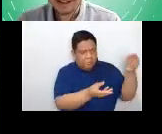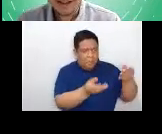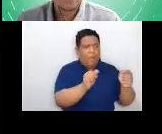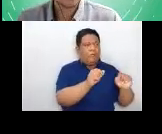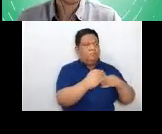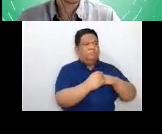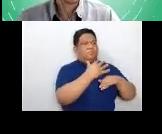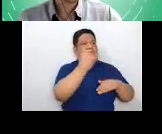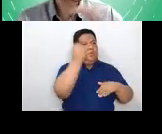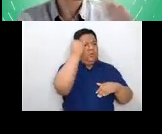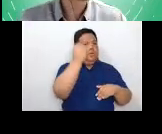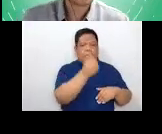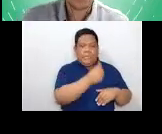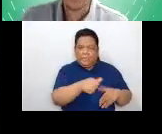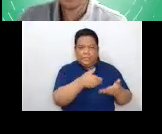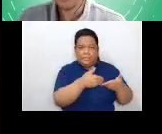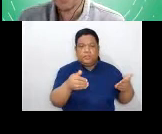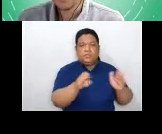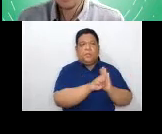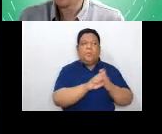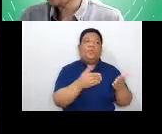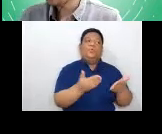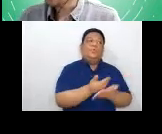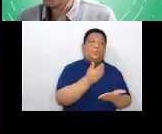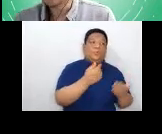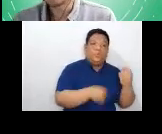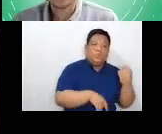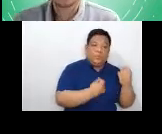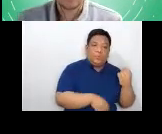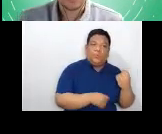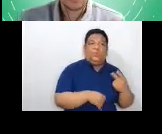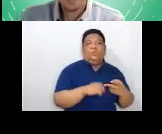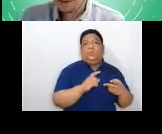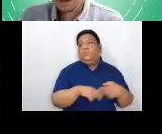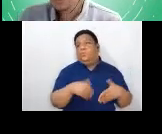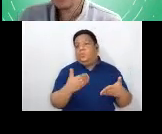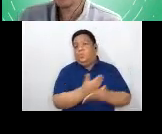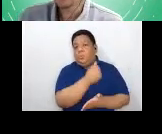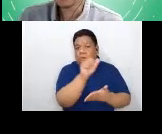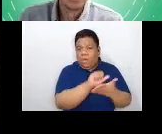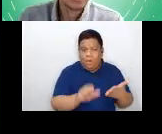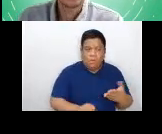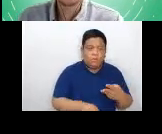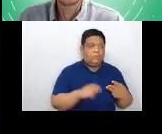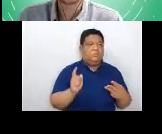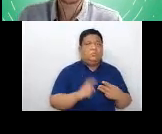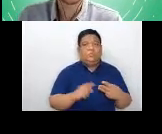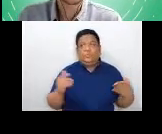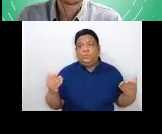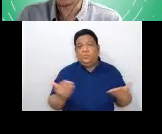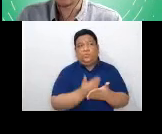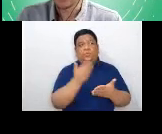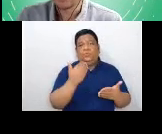anything, whether you're making a new musical instrument, whether you're making a new work of art, whether you're trying to devise a cure